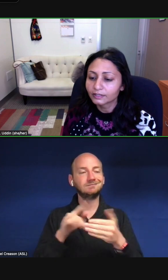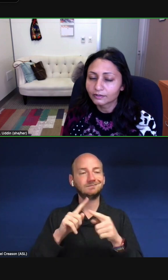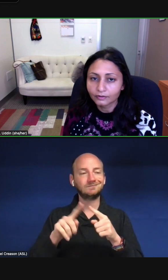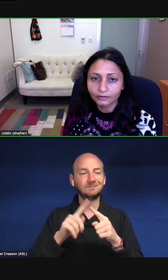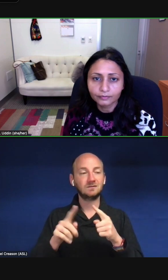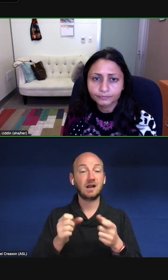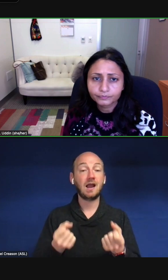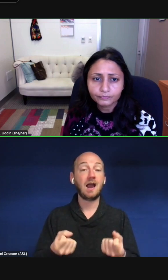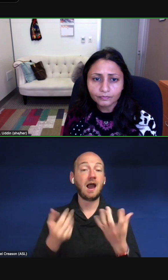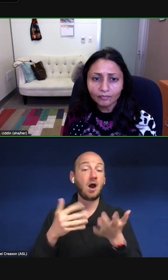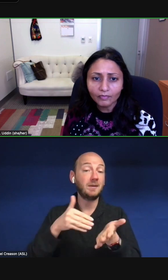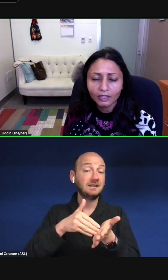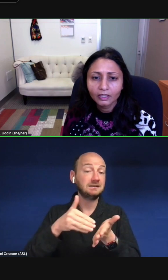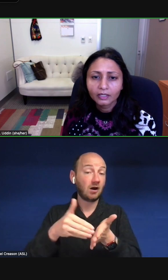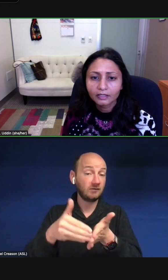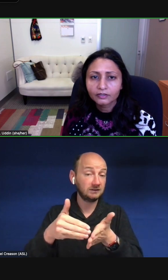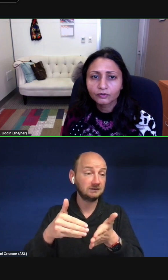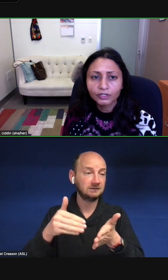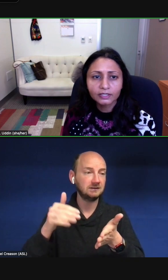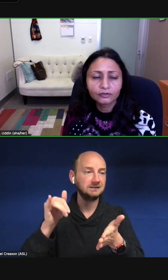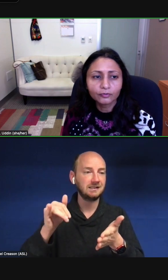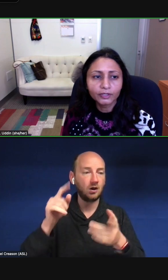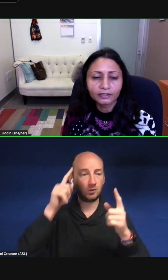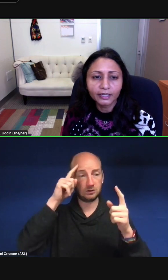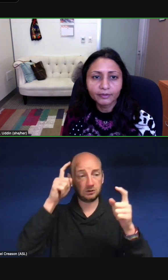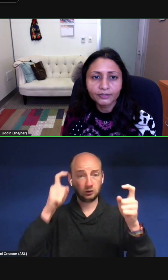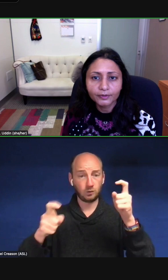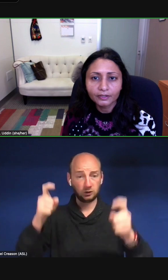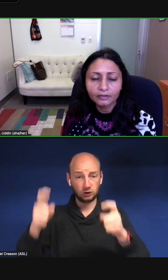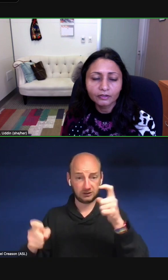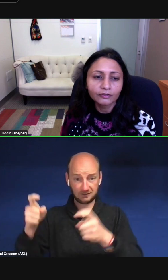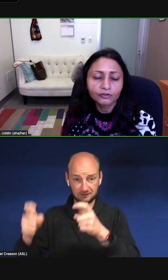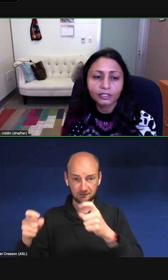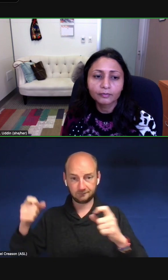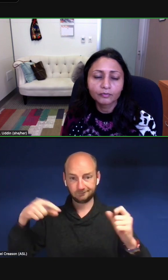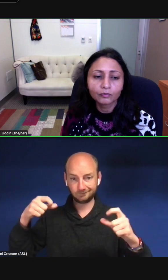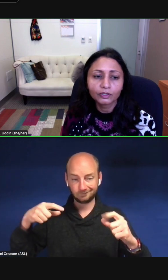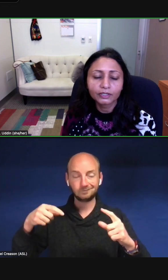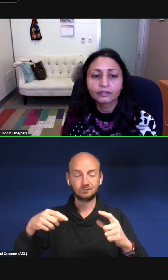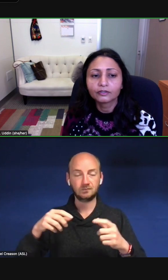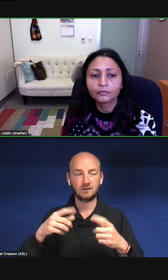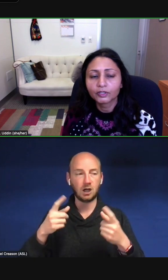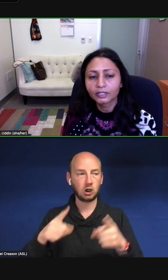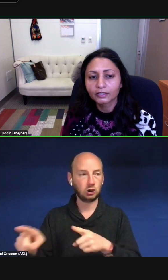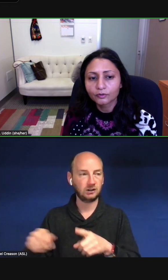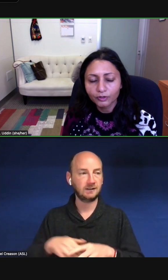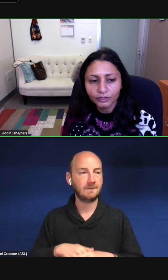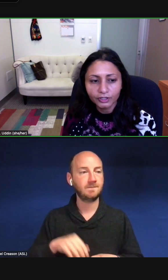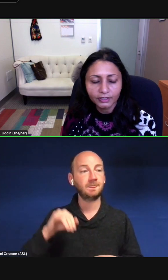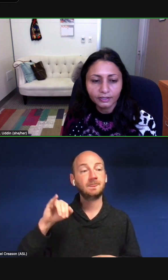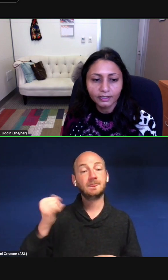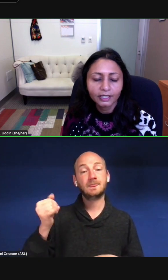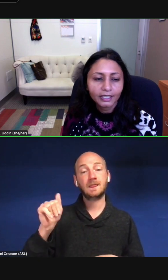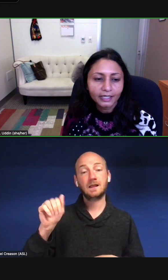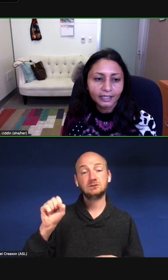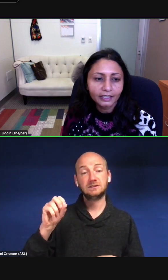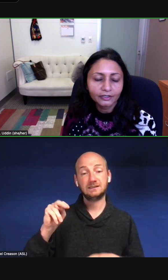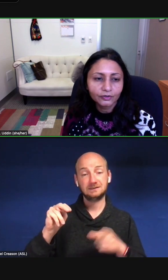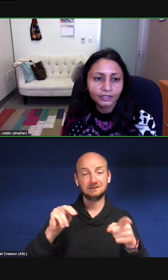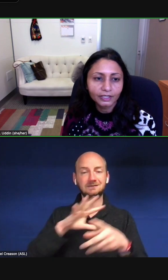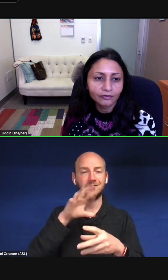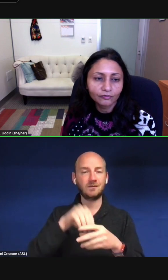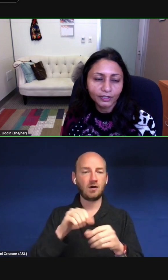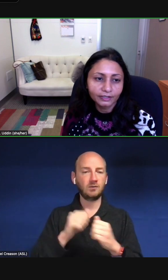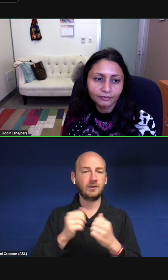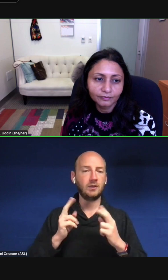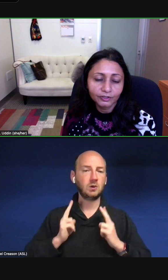brain states occur? And so Jason Nomi in the lab has spent a lot of time working on the Human Connectome Project data, and